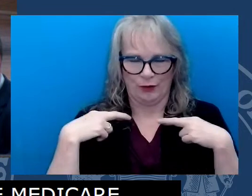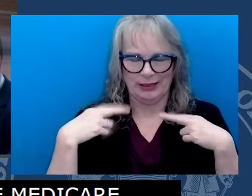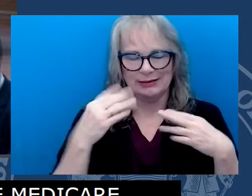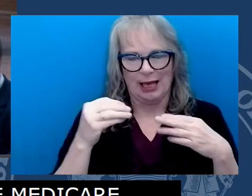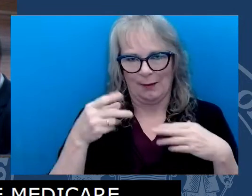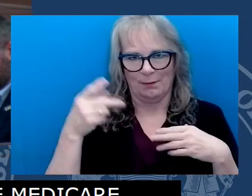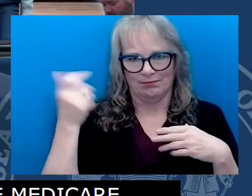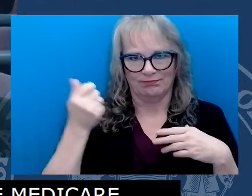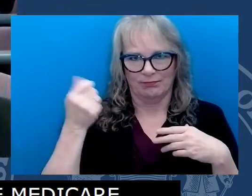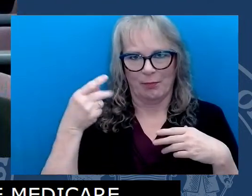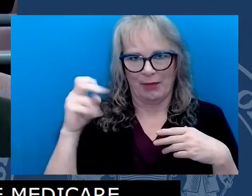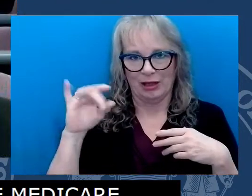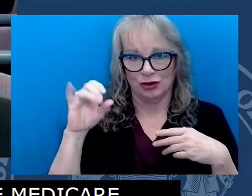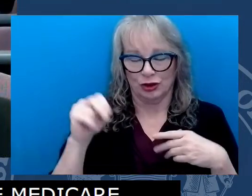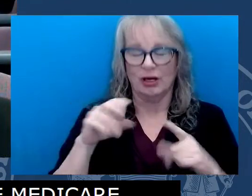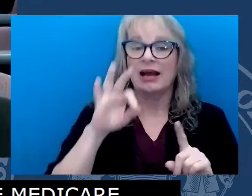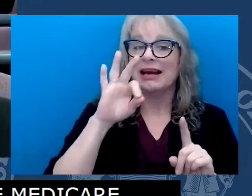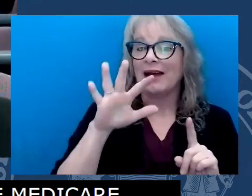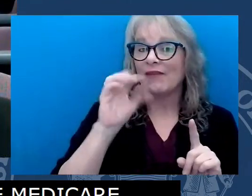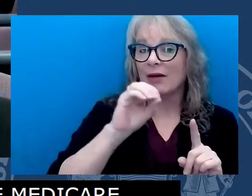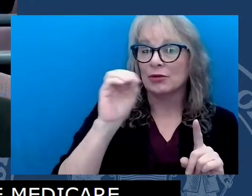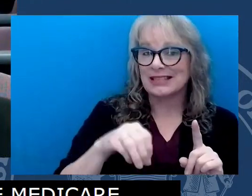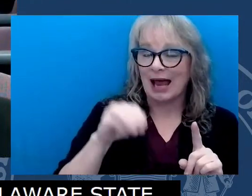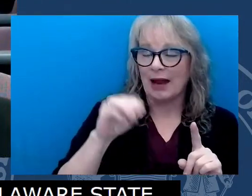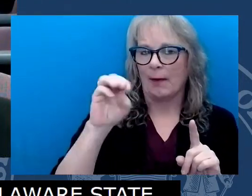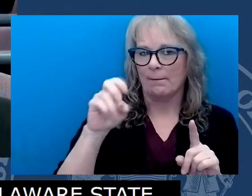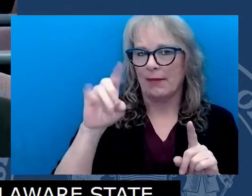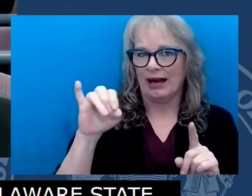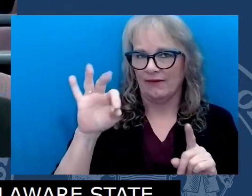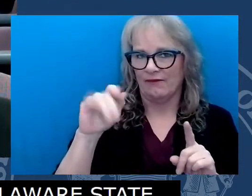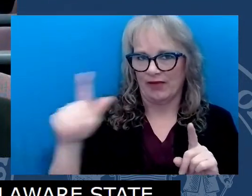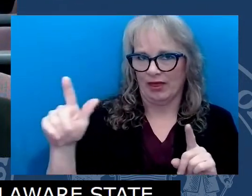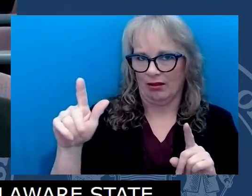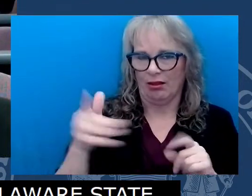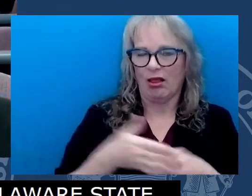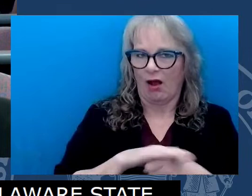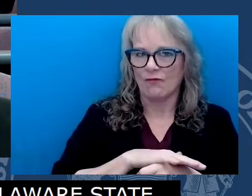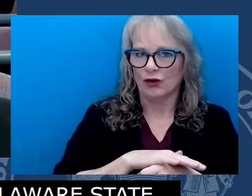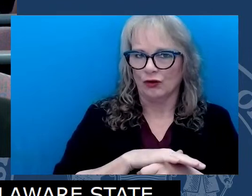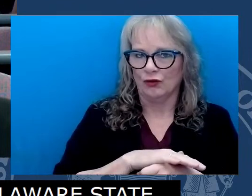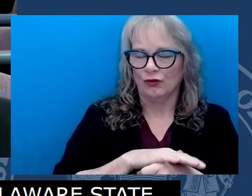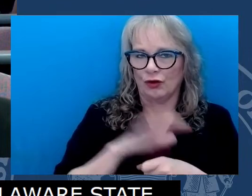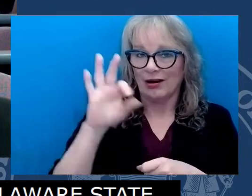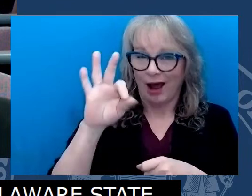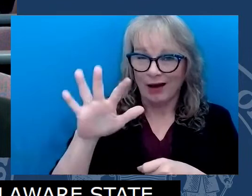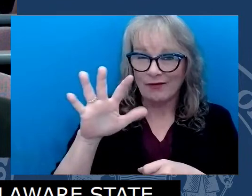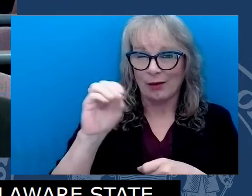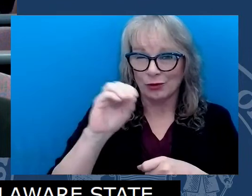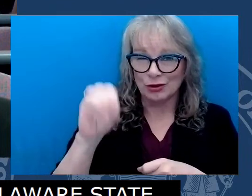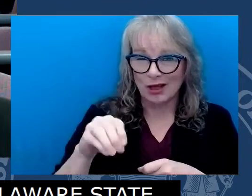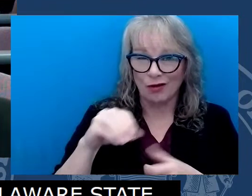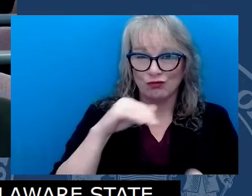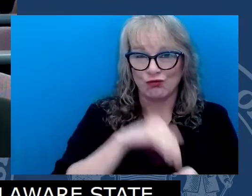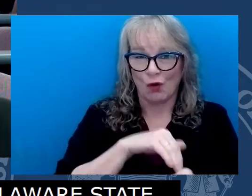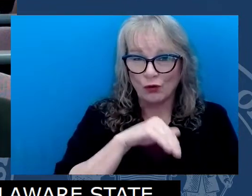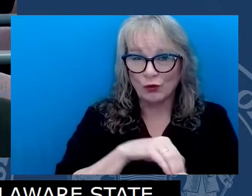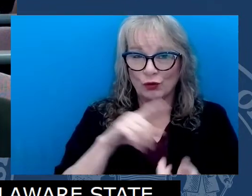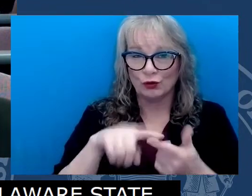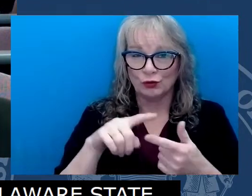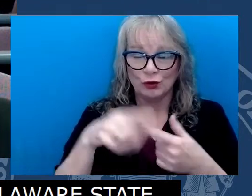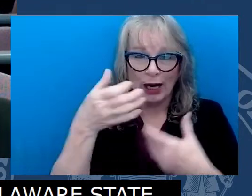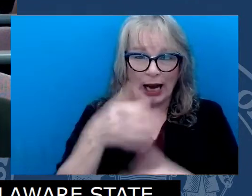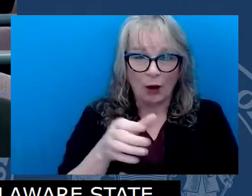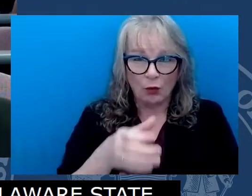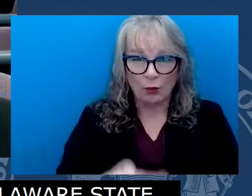the Medic-Fill coverage. 95% of the doctors, of the chiropractors, of the hospitals that are